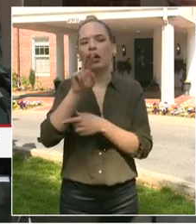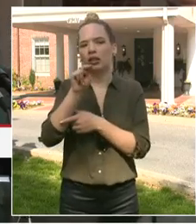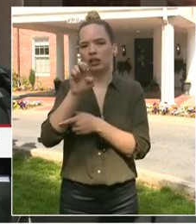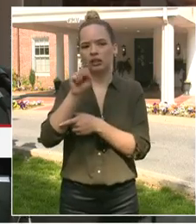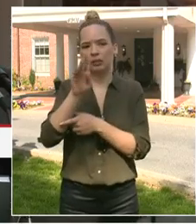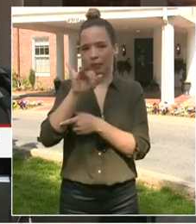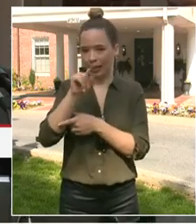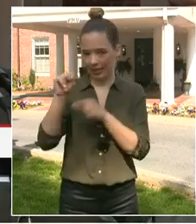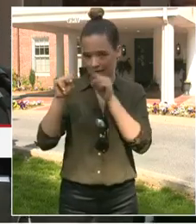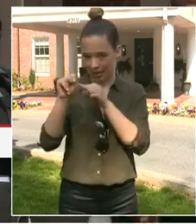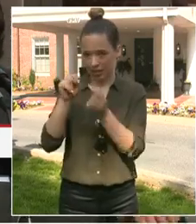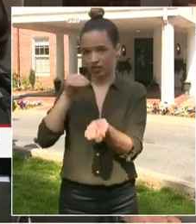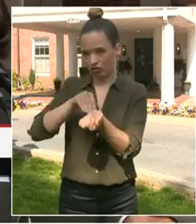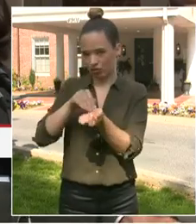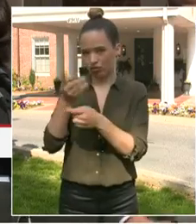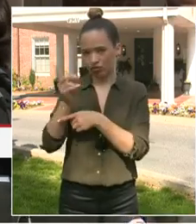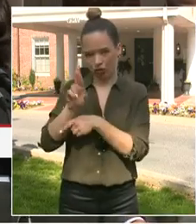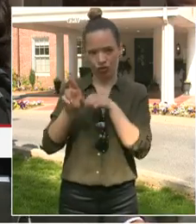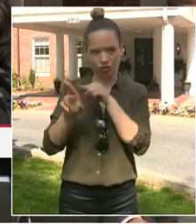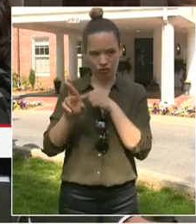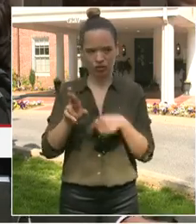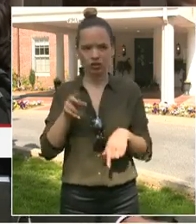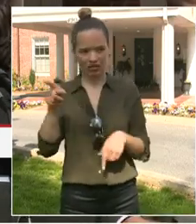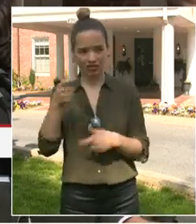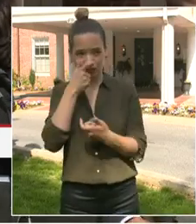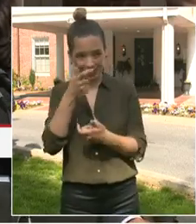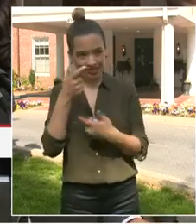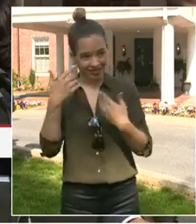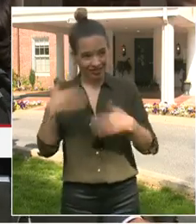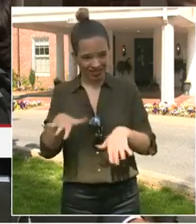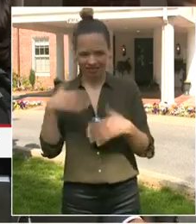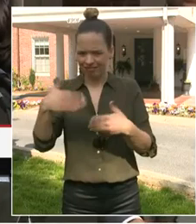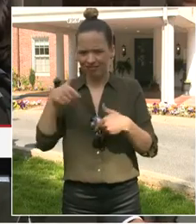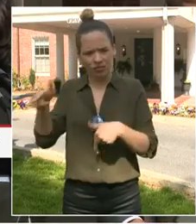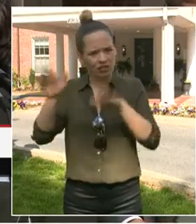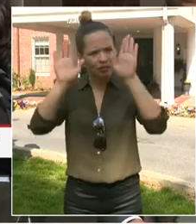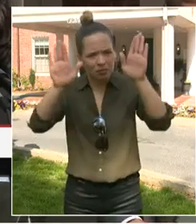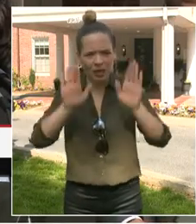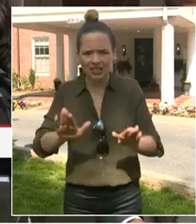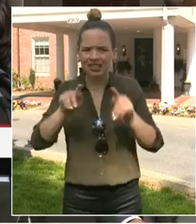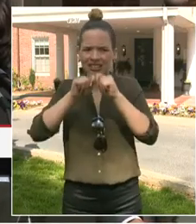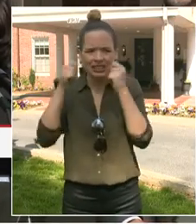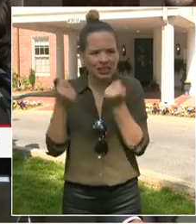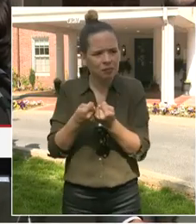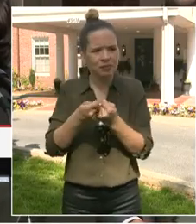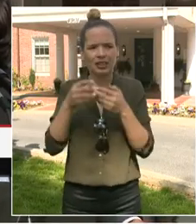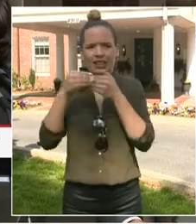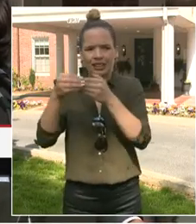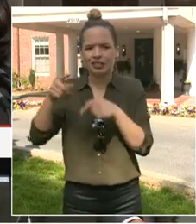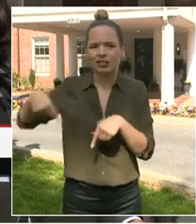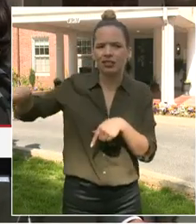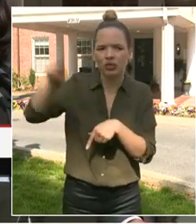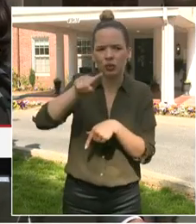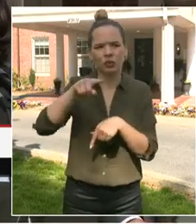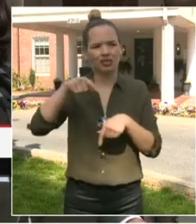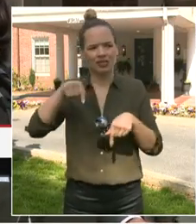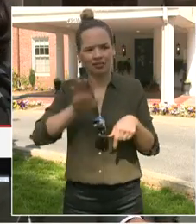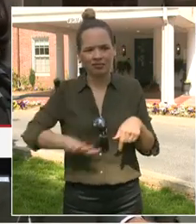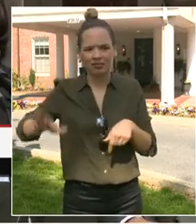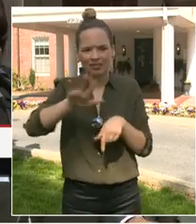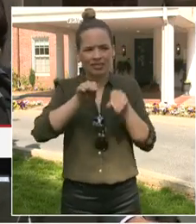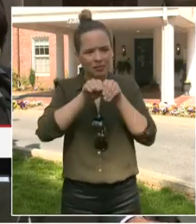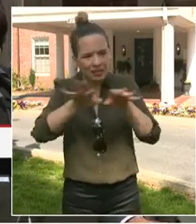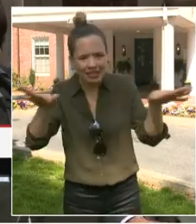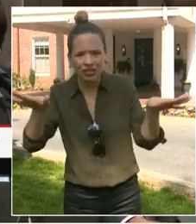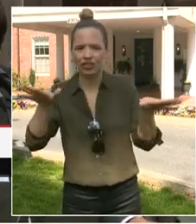the fantastic team at DC Health who helped guide us through this pandemic, and all the people